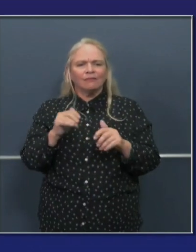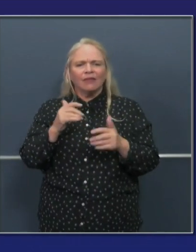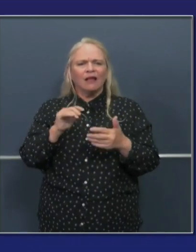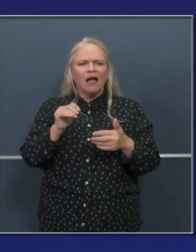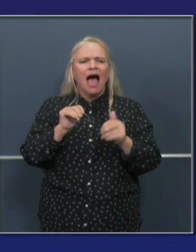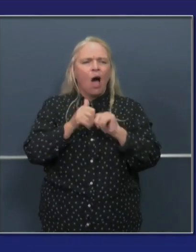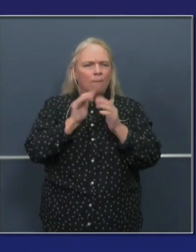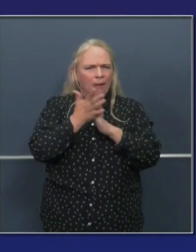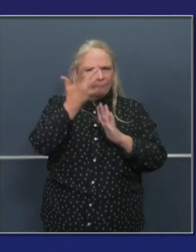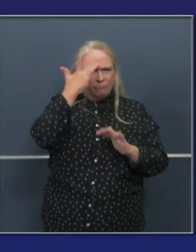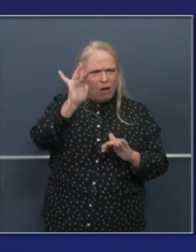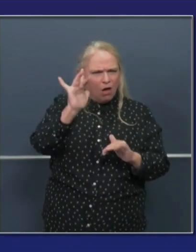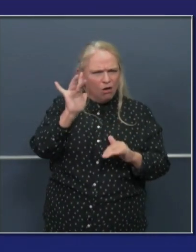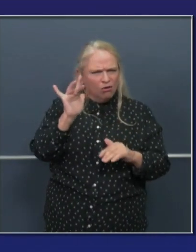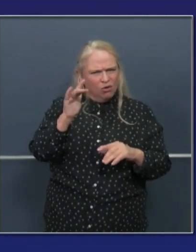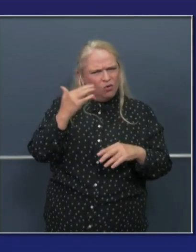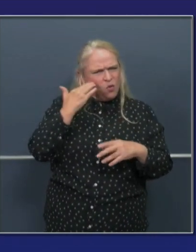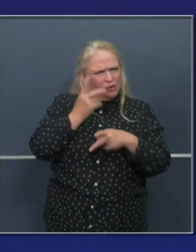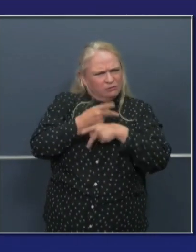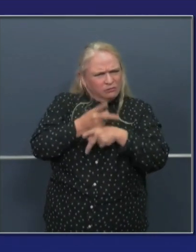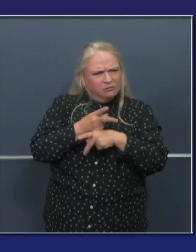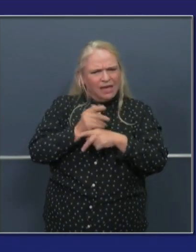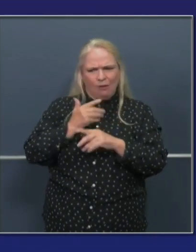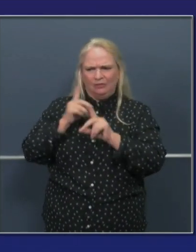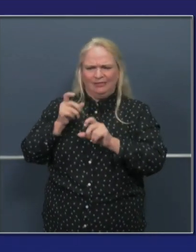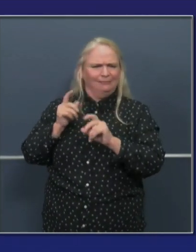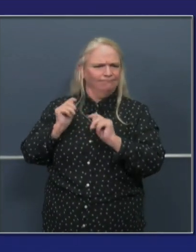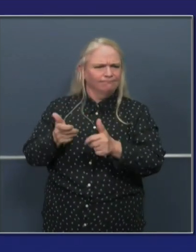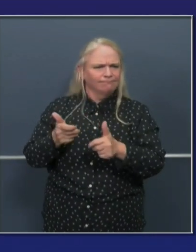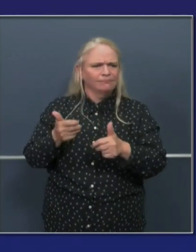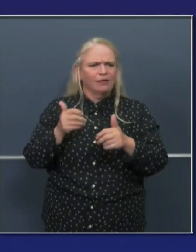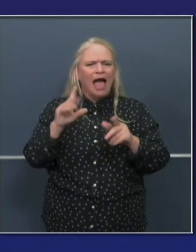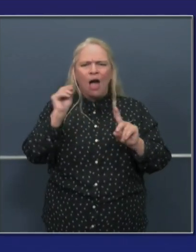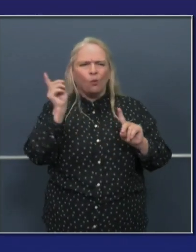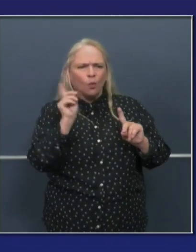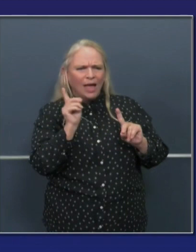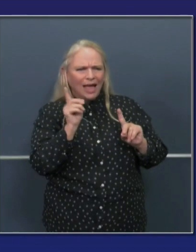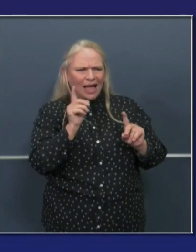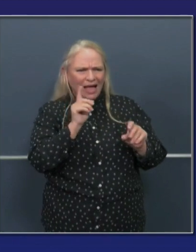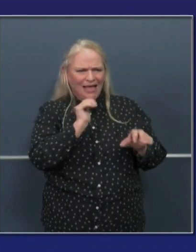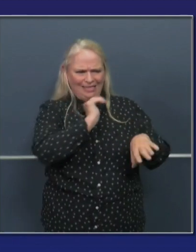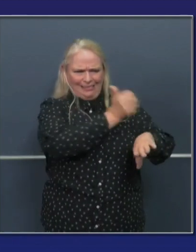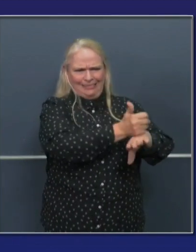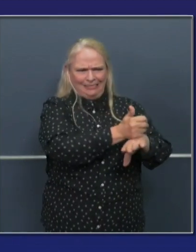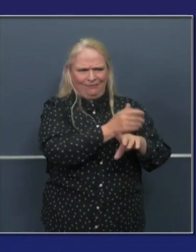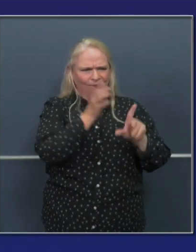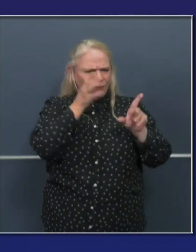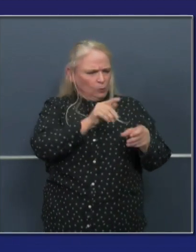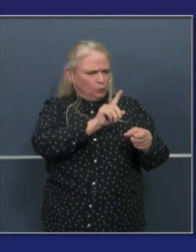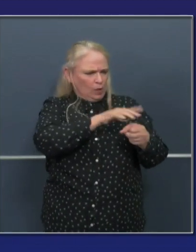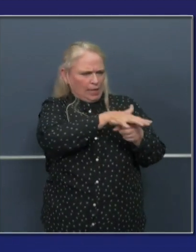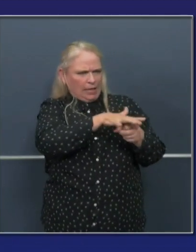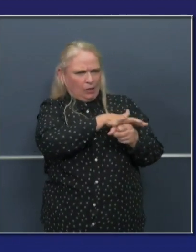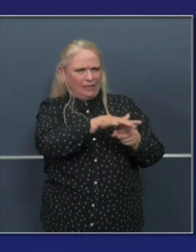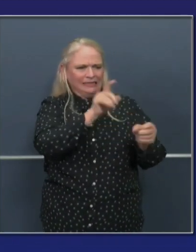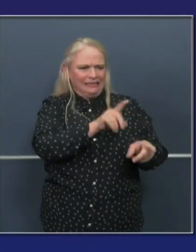say, peril, in terms of who we're targeting in terms of testing and how deep we're going in testing people on a more